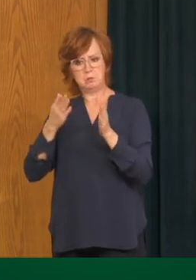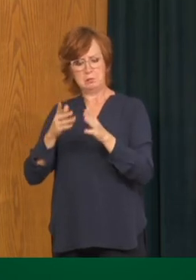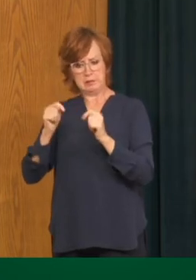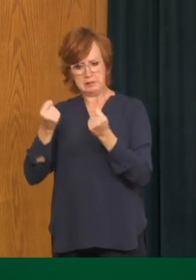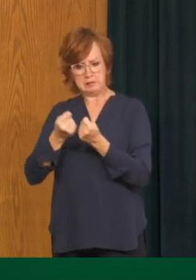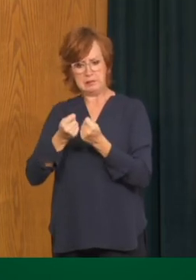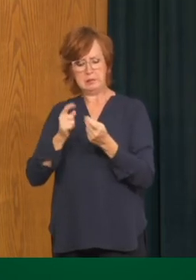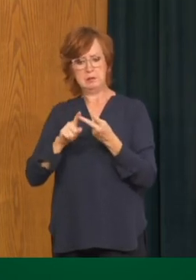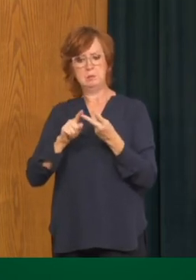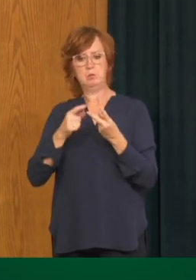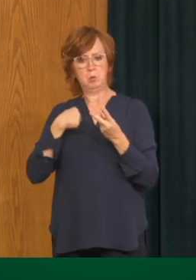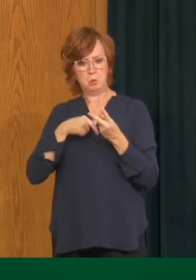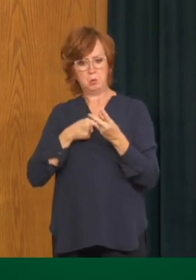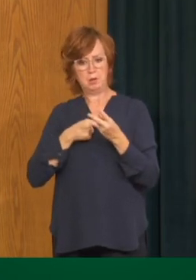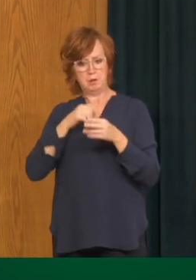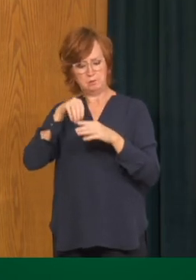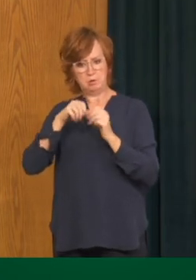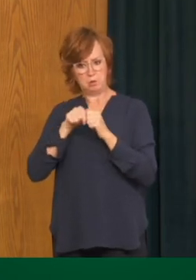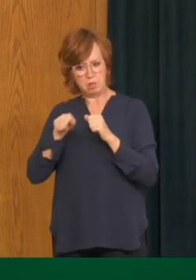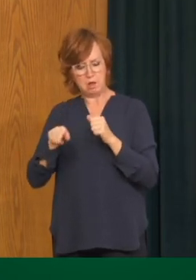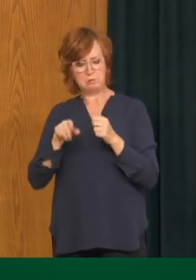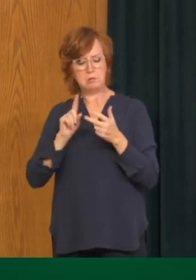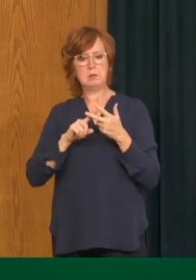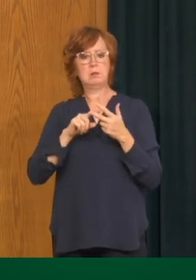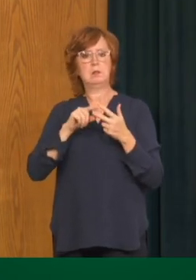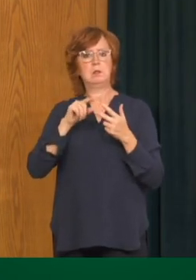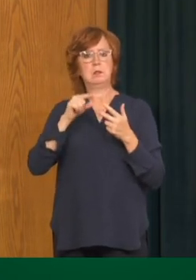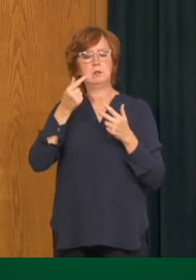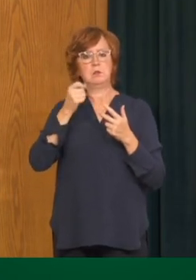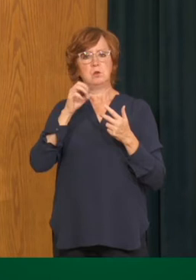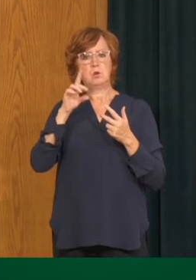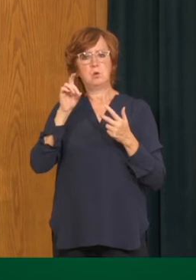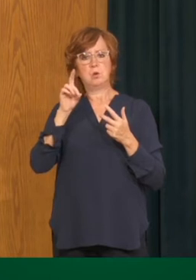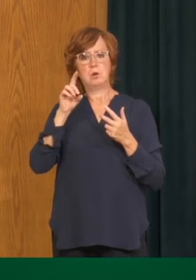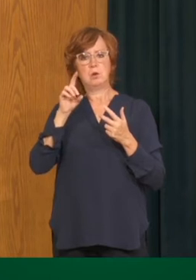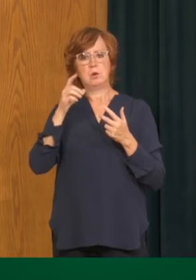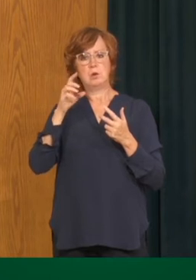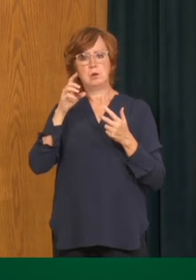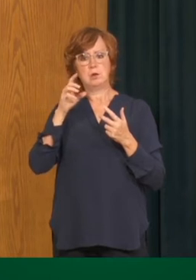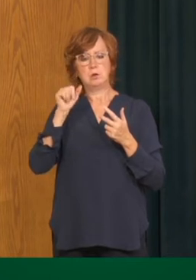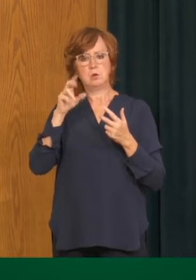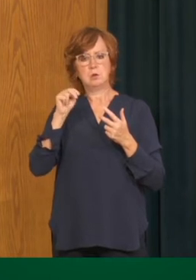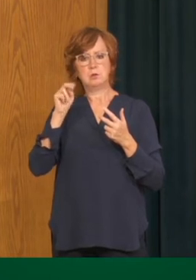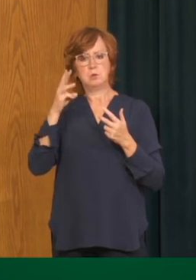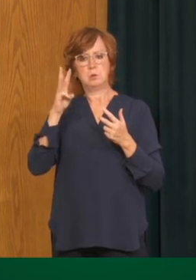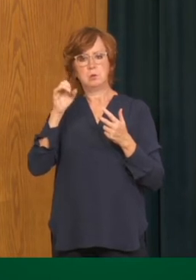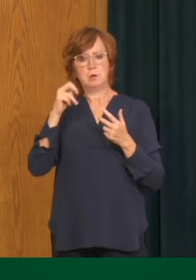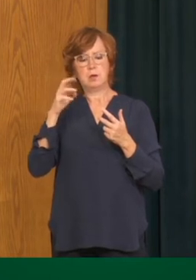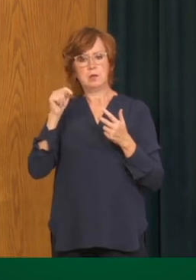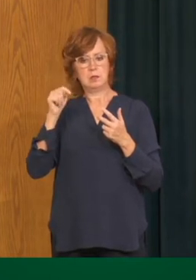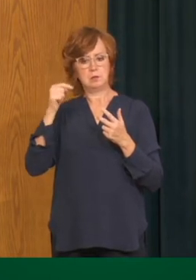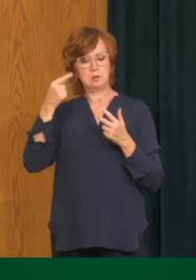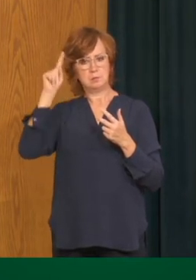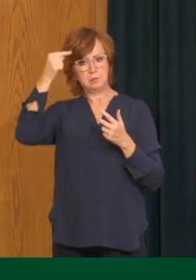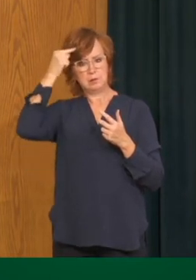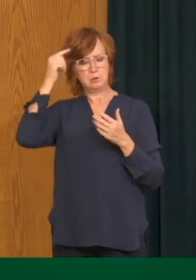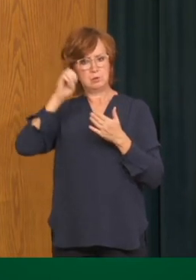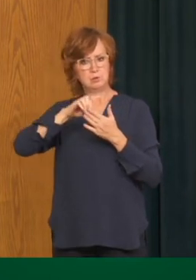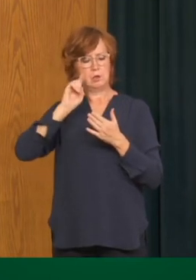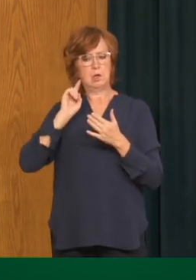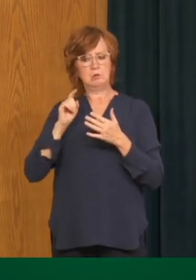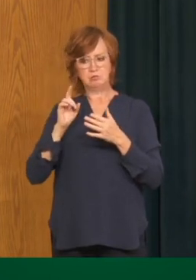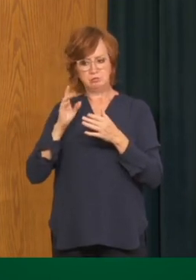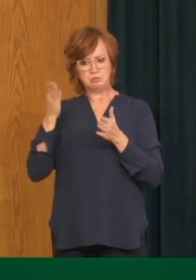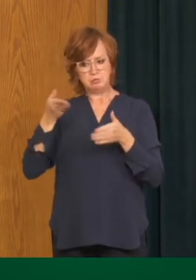into. What we did a couple of weeks ago with Minister Wyant was open the door to a level 2 operation where school divisions could